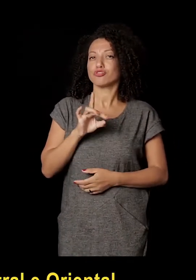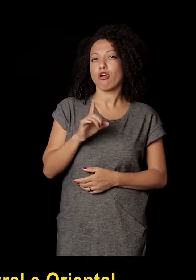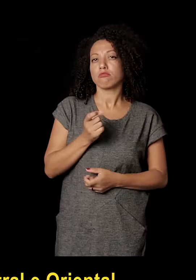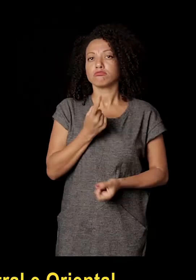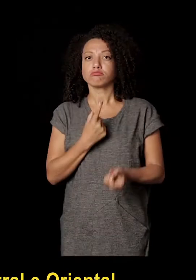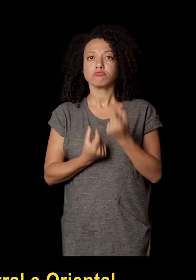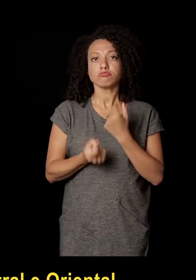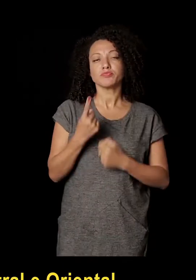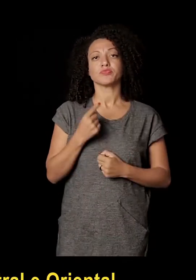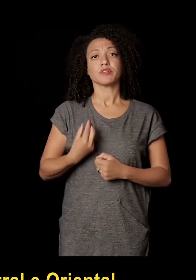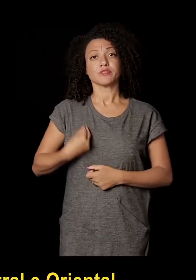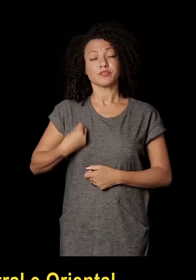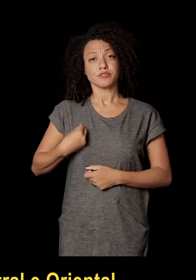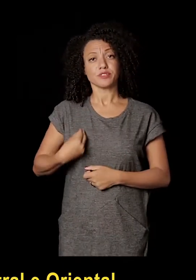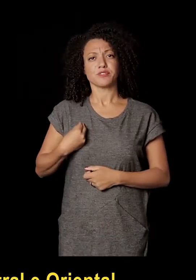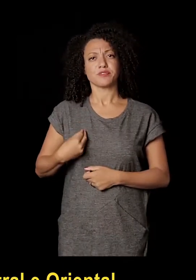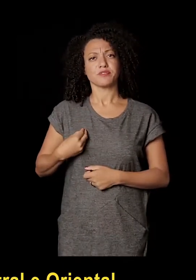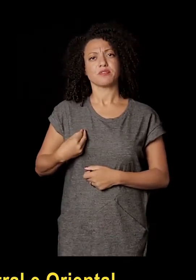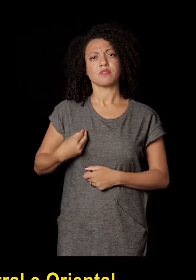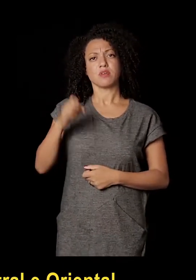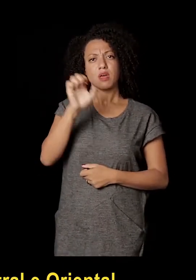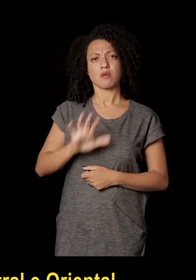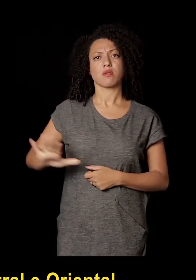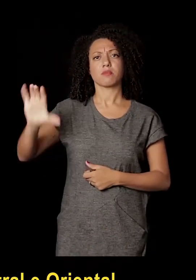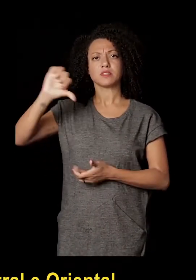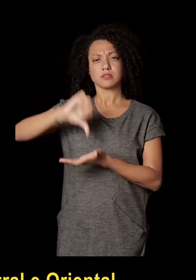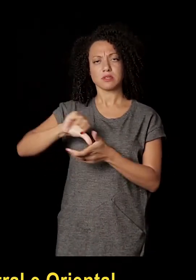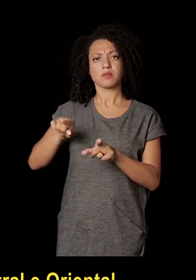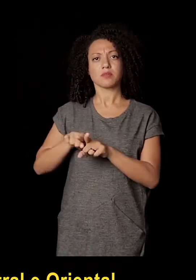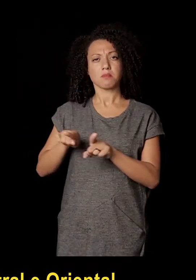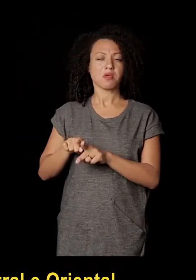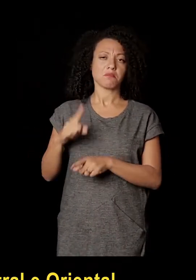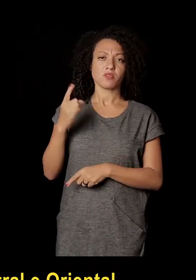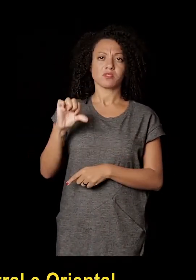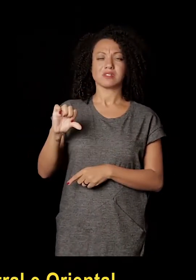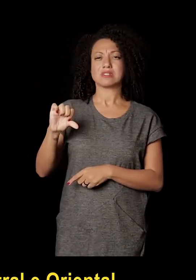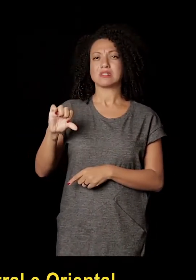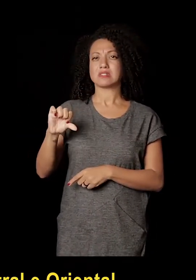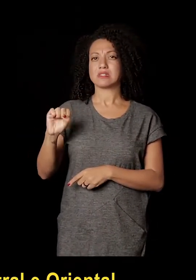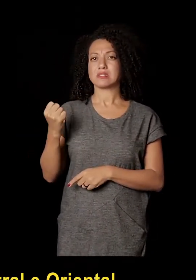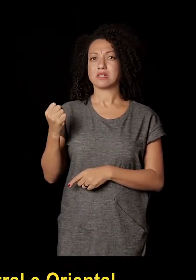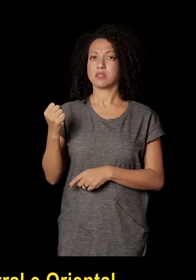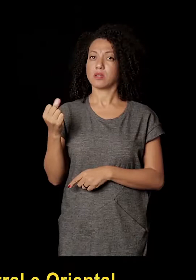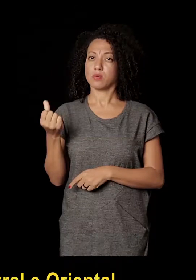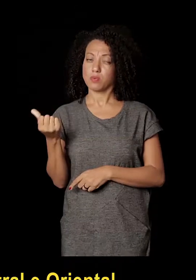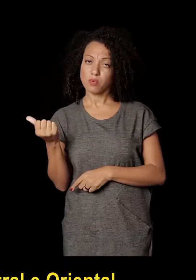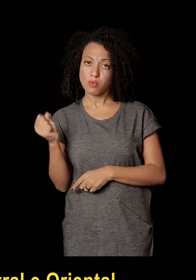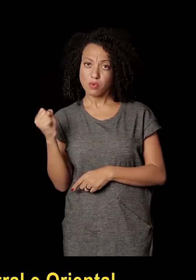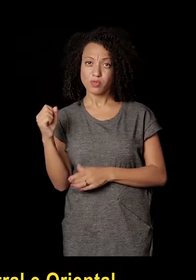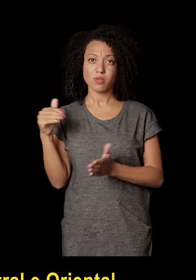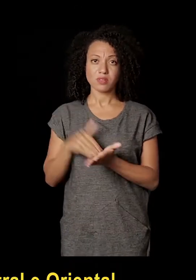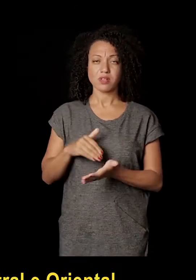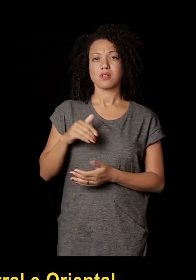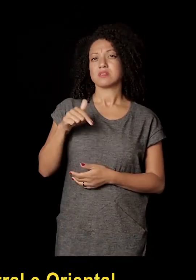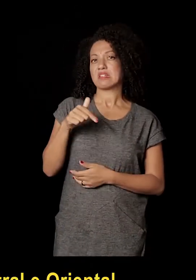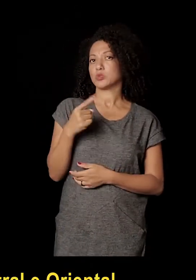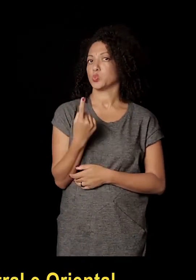And I spent a lot of time in Central and Eastern Europe during the period